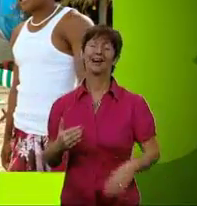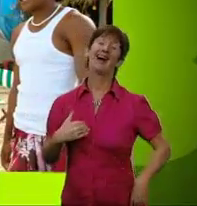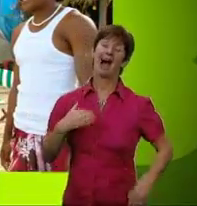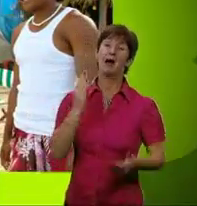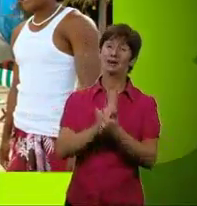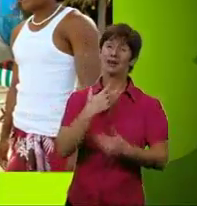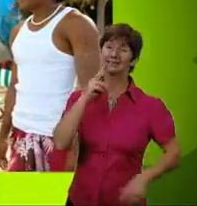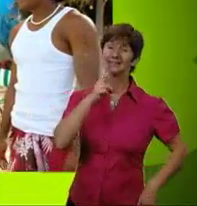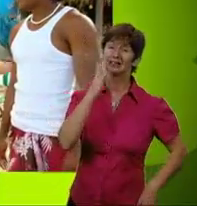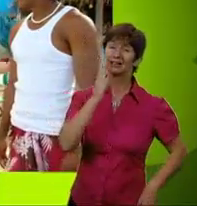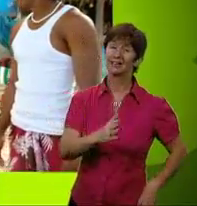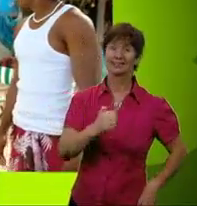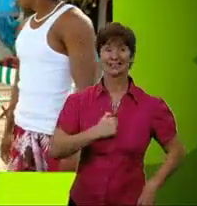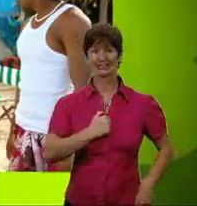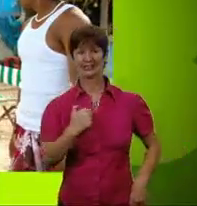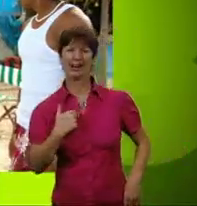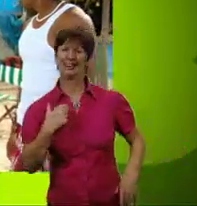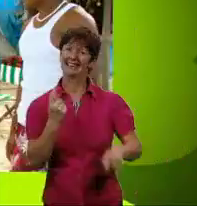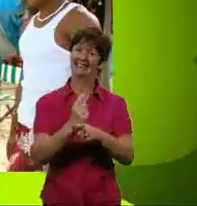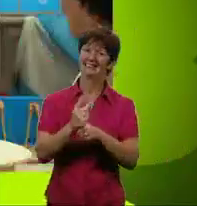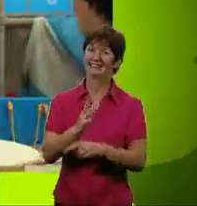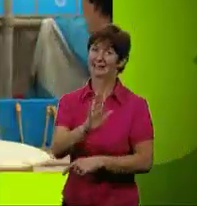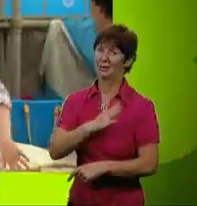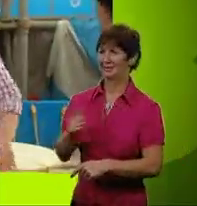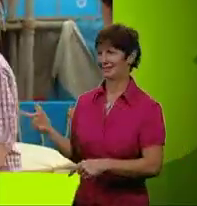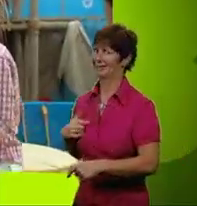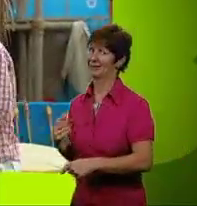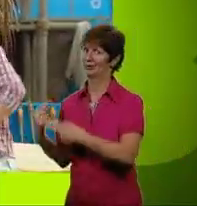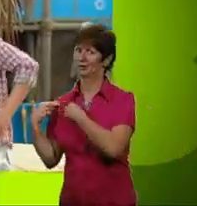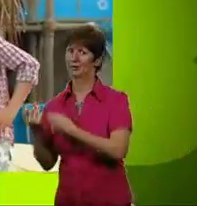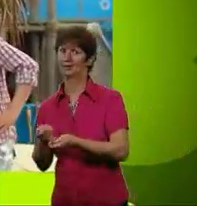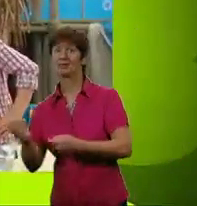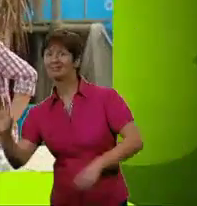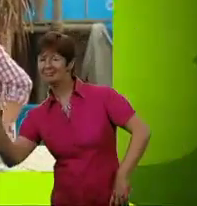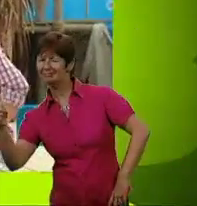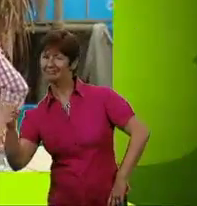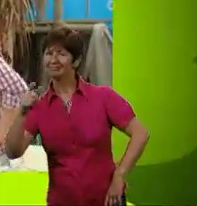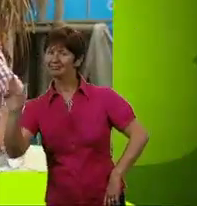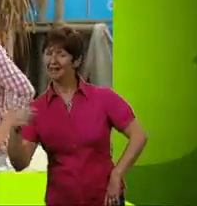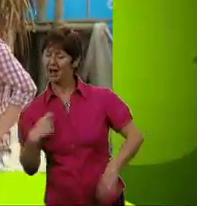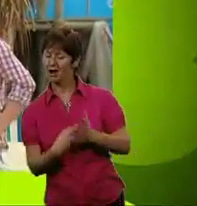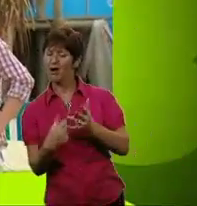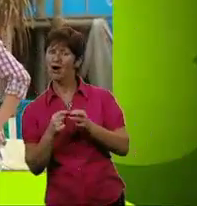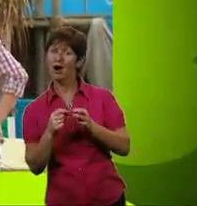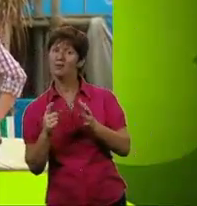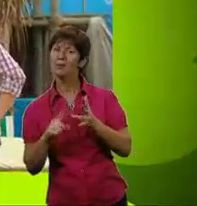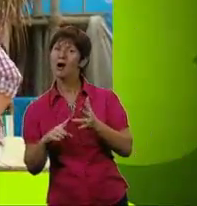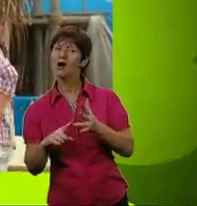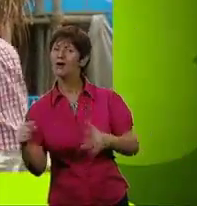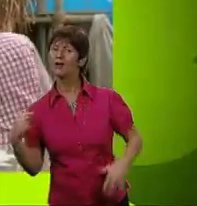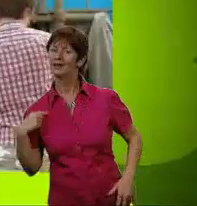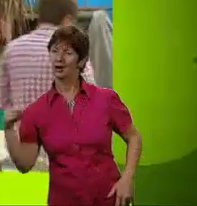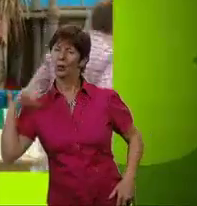Sorry, love to chat. Cafe to run. Cute customers. Hi, I'm Robbo. I'll be your waiter for today. Nancy, how do you do?